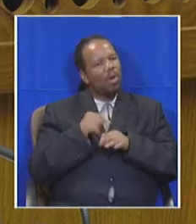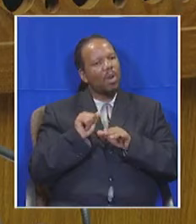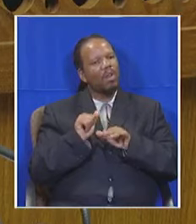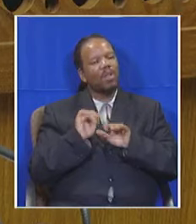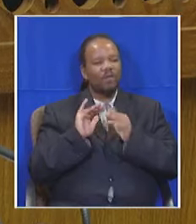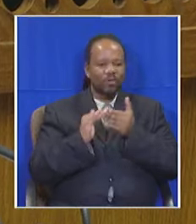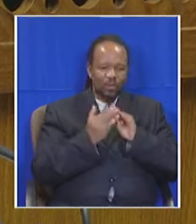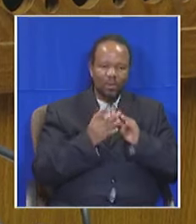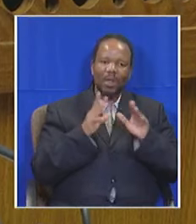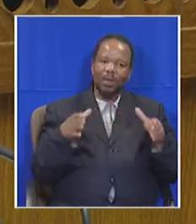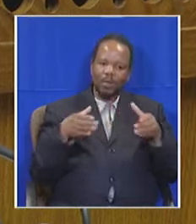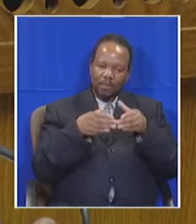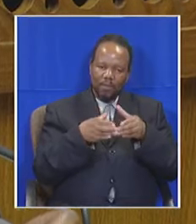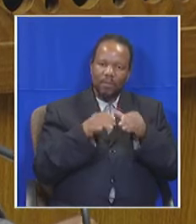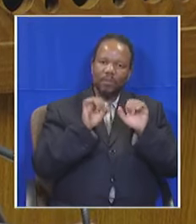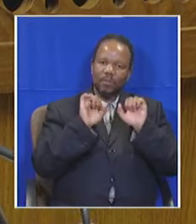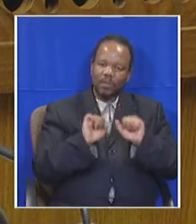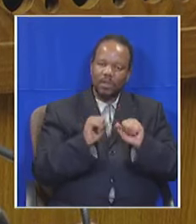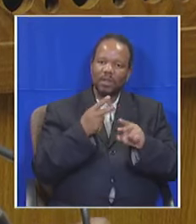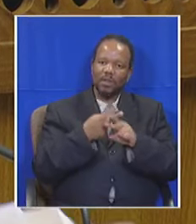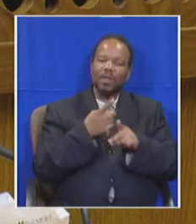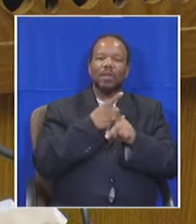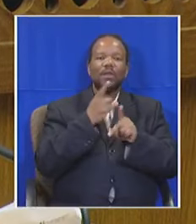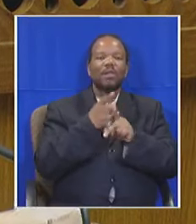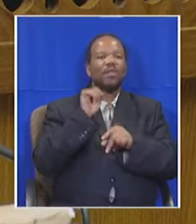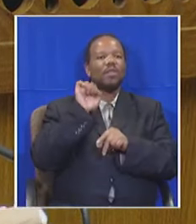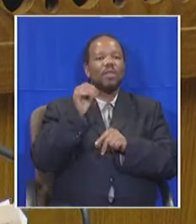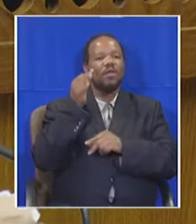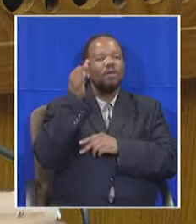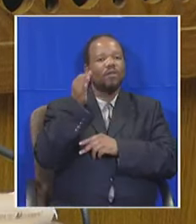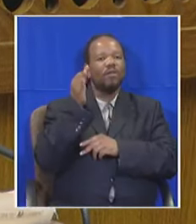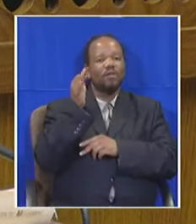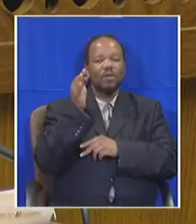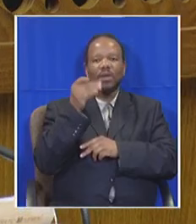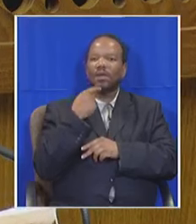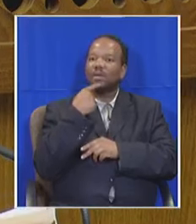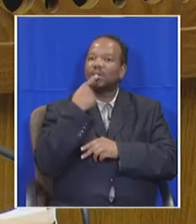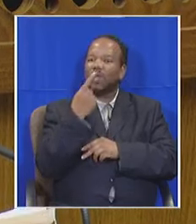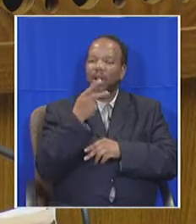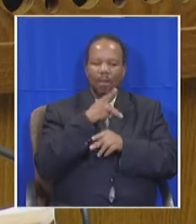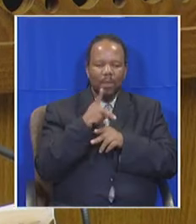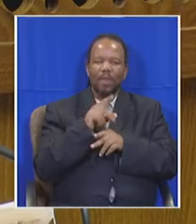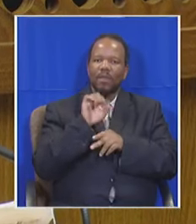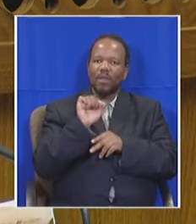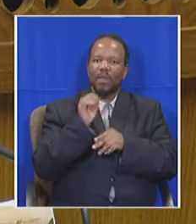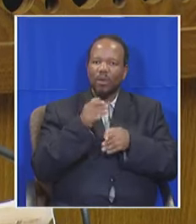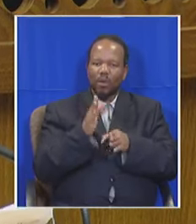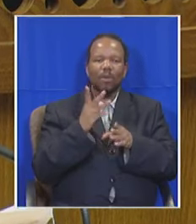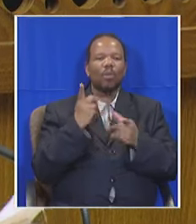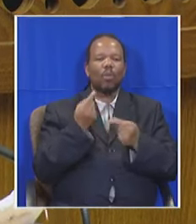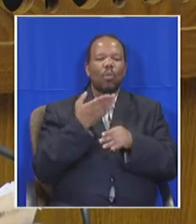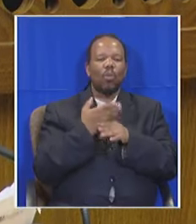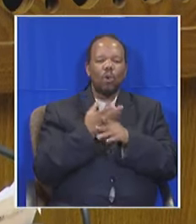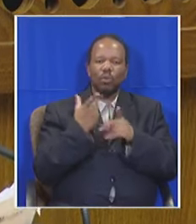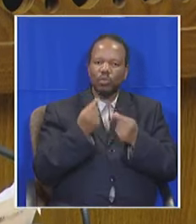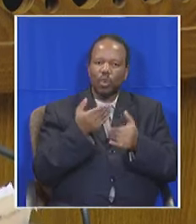broader society, take lead in the championing of their own development and dictate their own destiny. This work must be done, and it